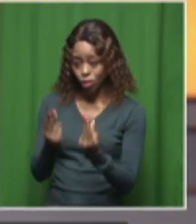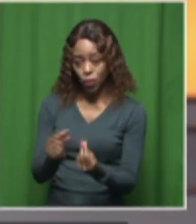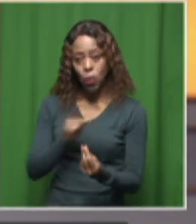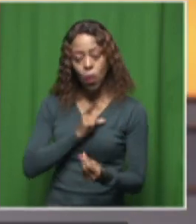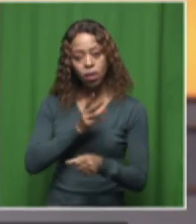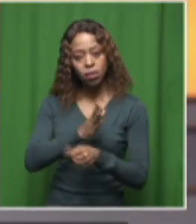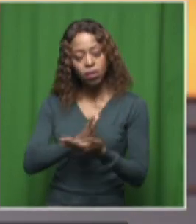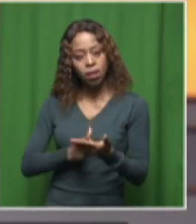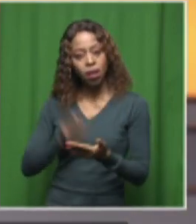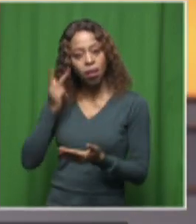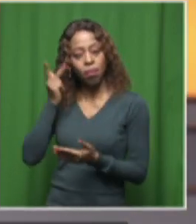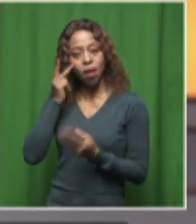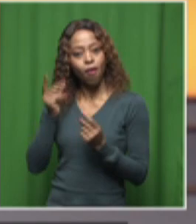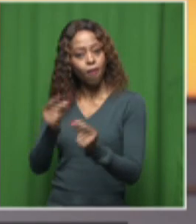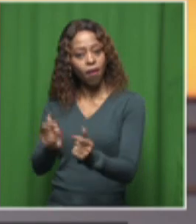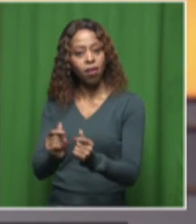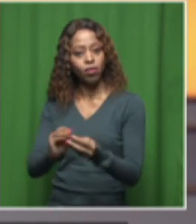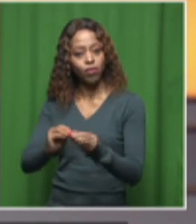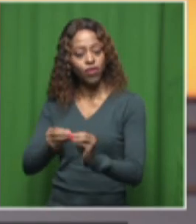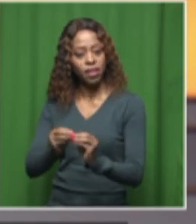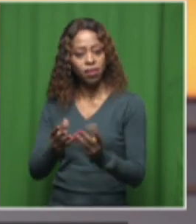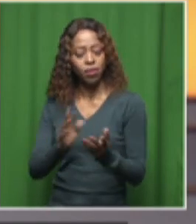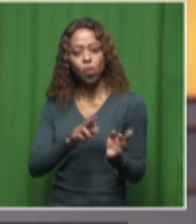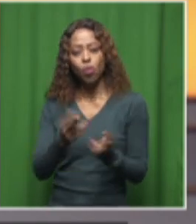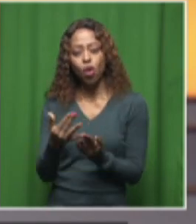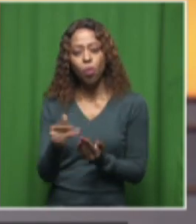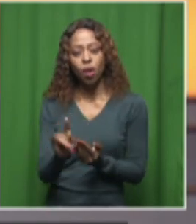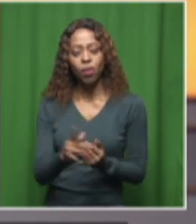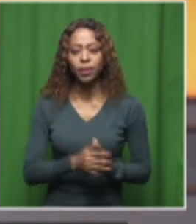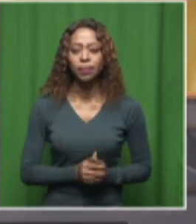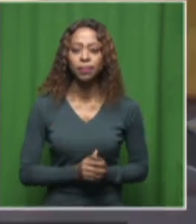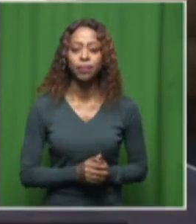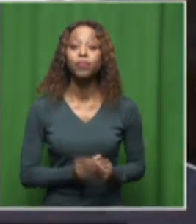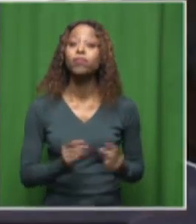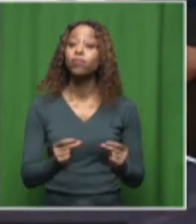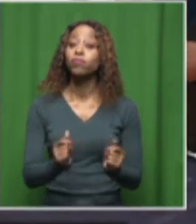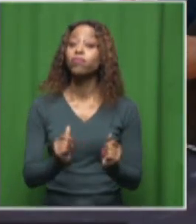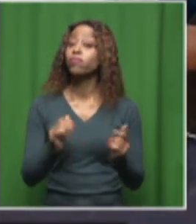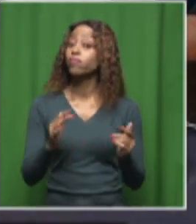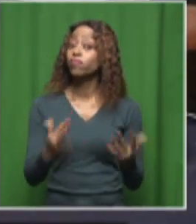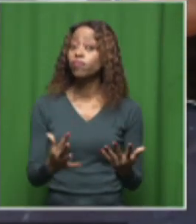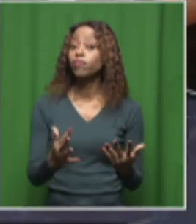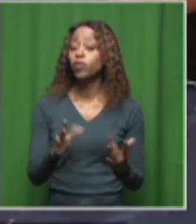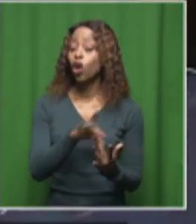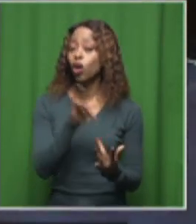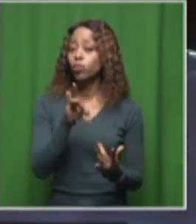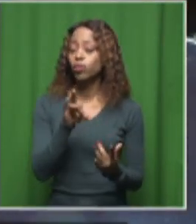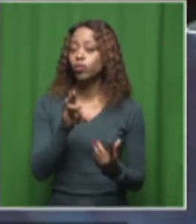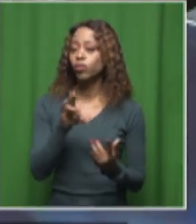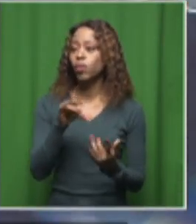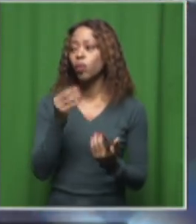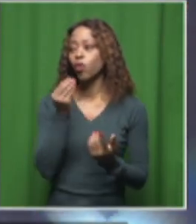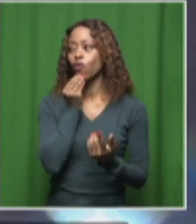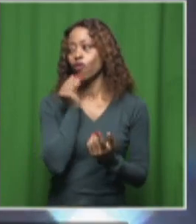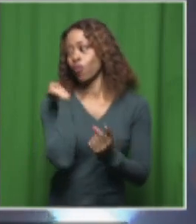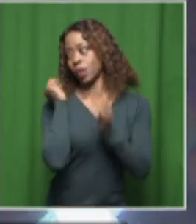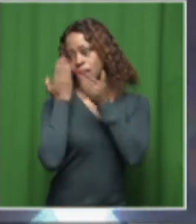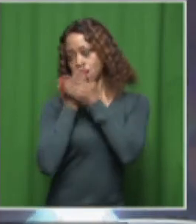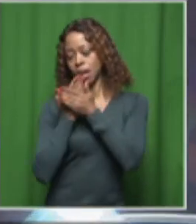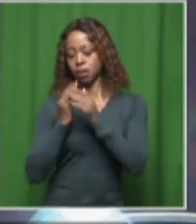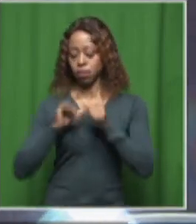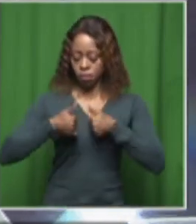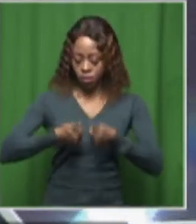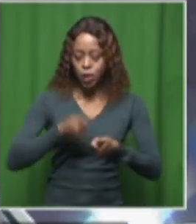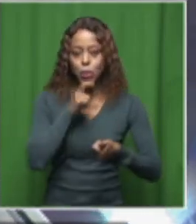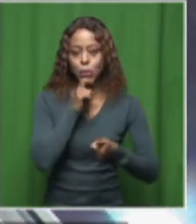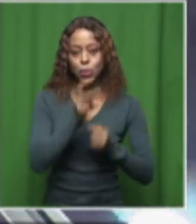parents are going for the quicker options. Yes. So what would you recommend? So quick options, like I said, from the leftovers. I always try to